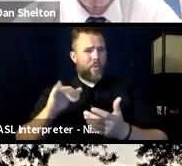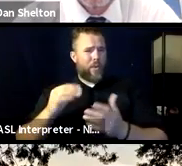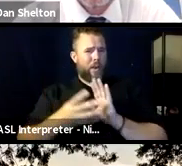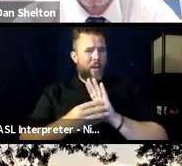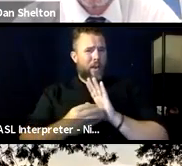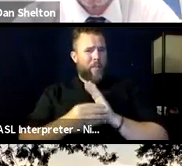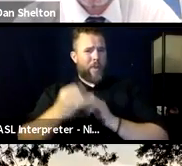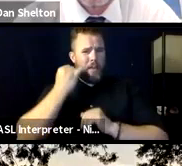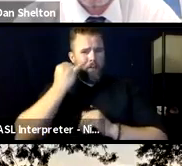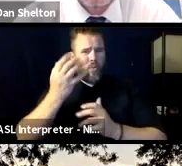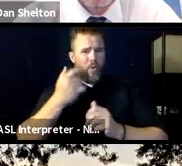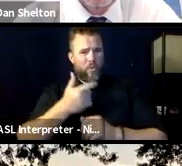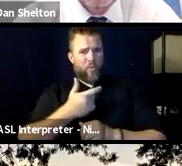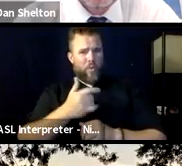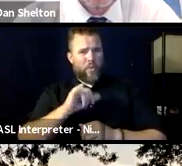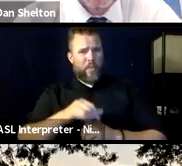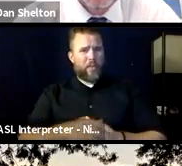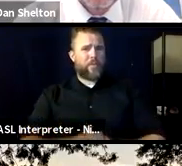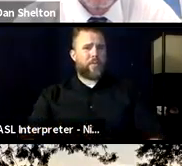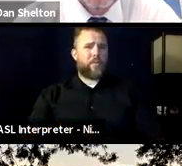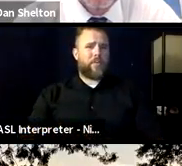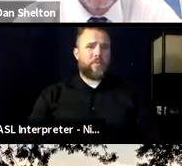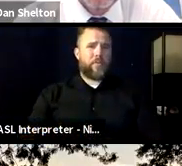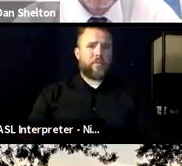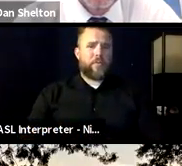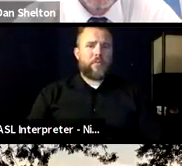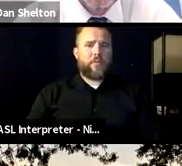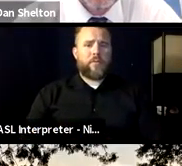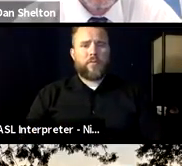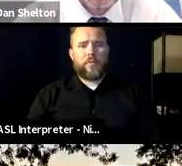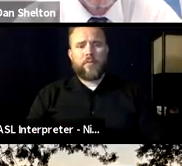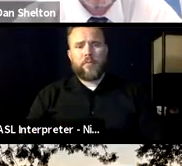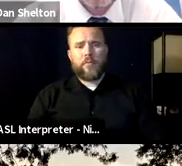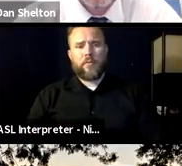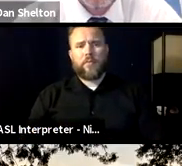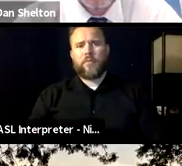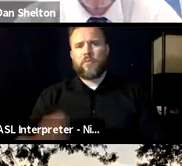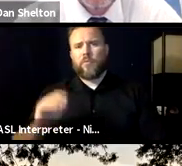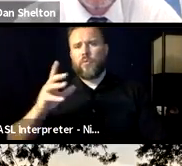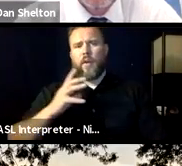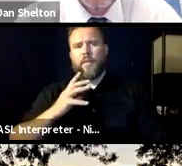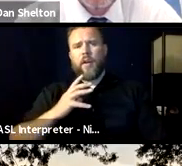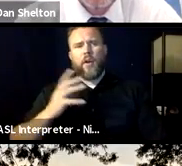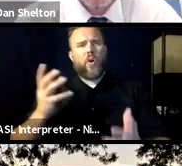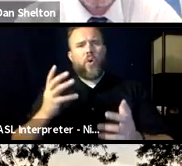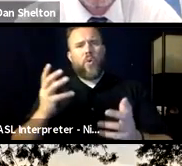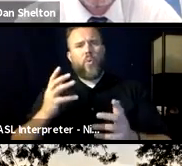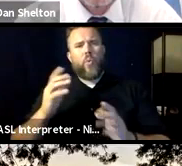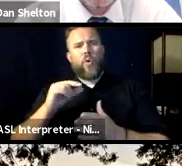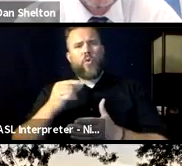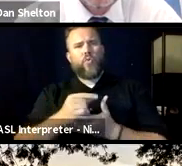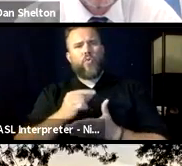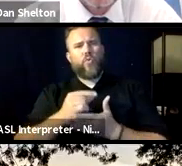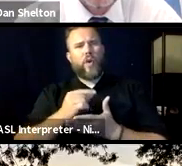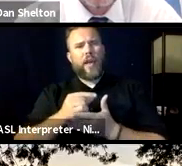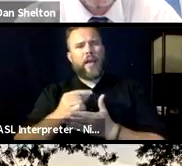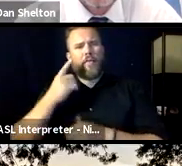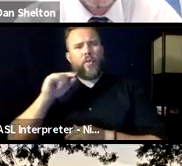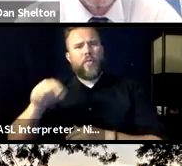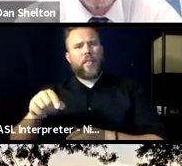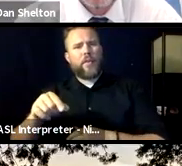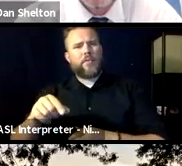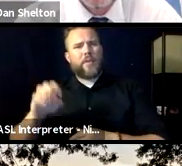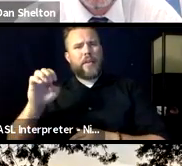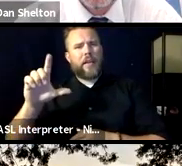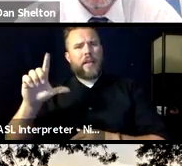that. That would be great. And what grade is this for? Like what age range for this ELA? This